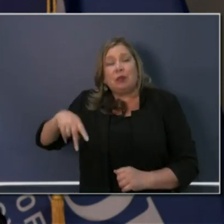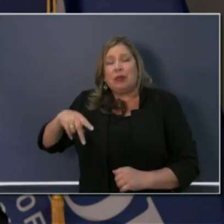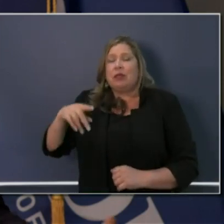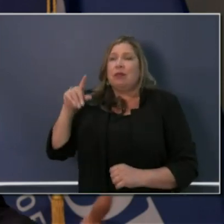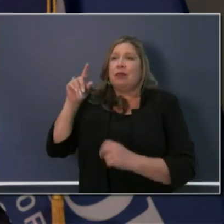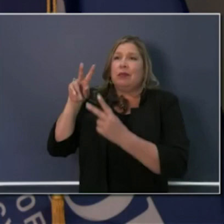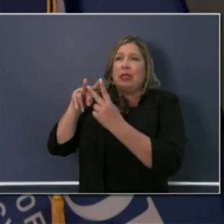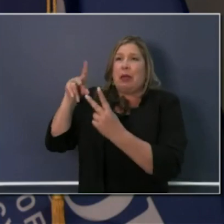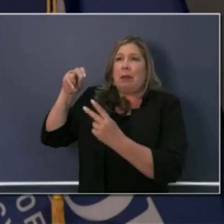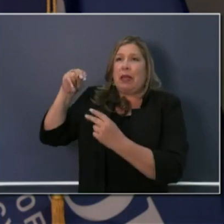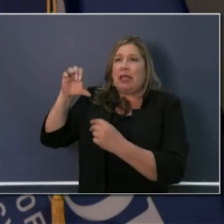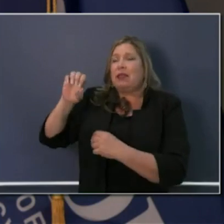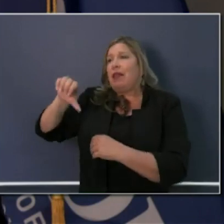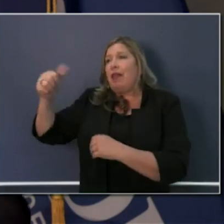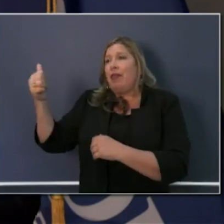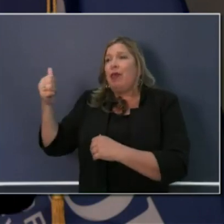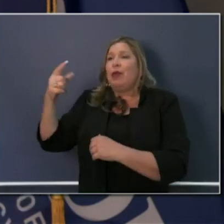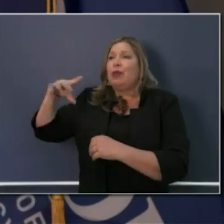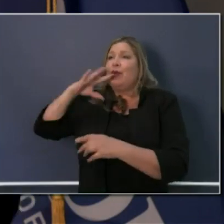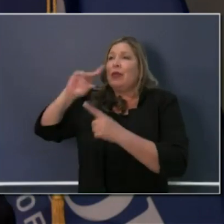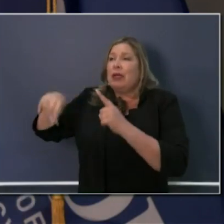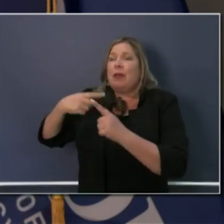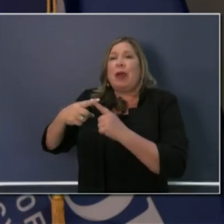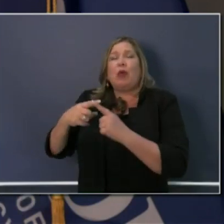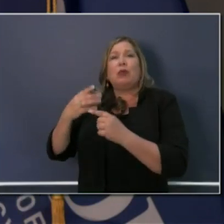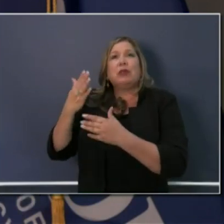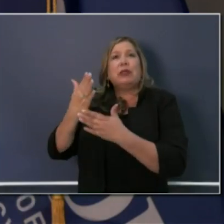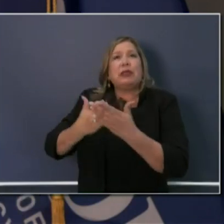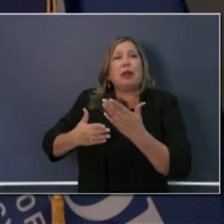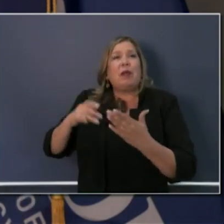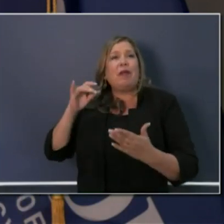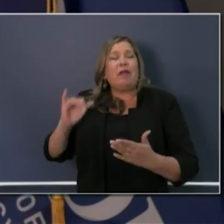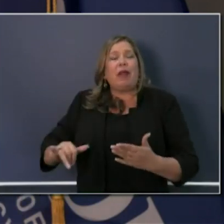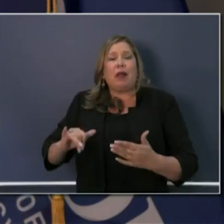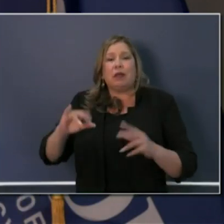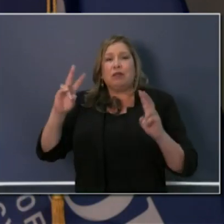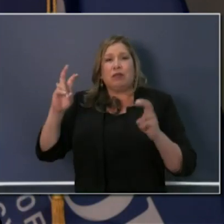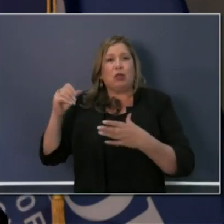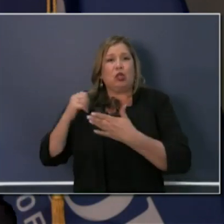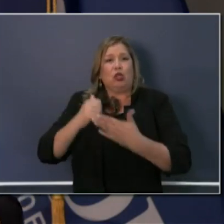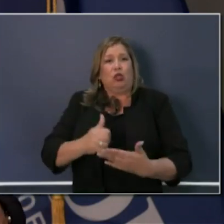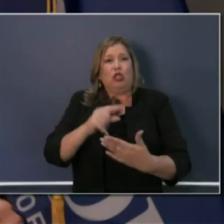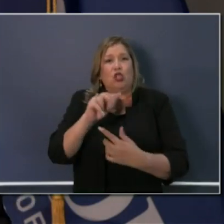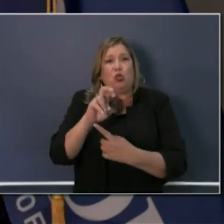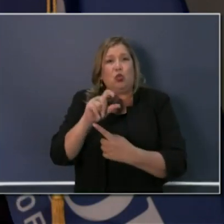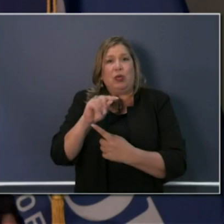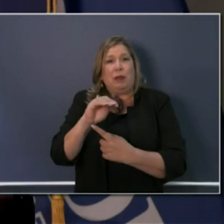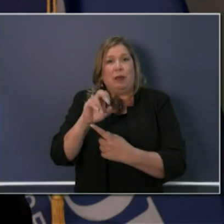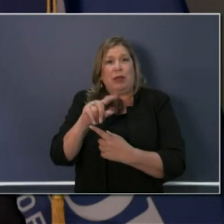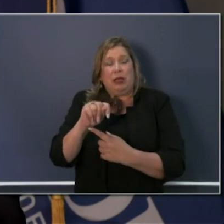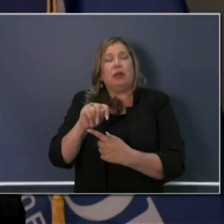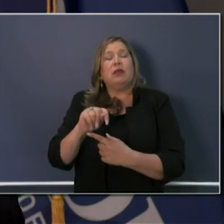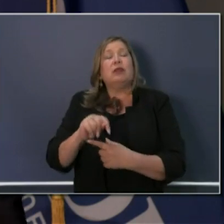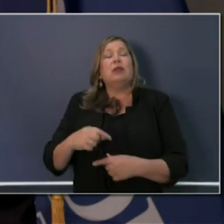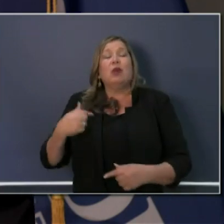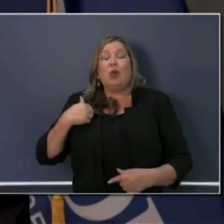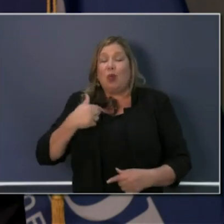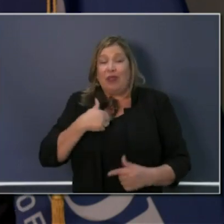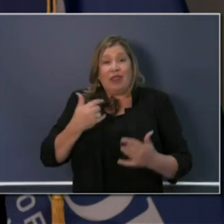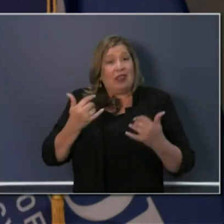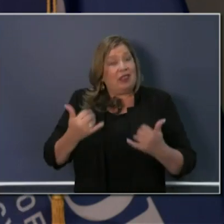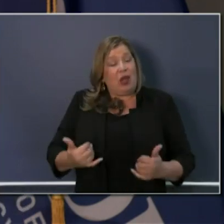federal government on the task force, have been referring to some of these treatments. We are in the state of California in deep